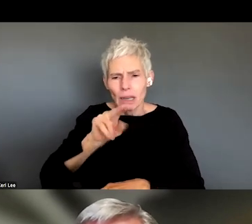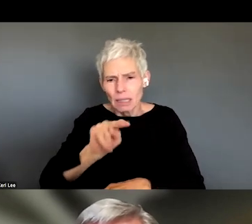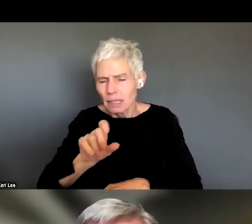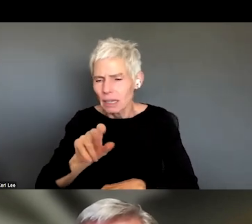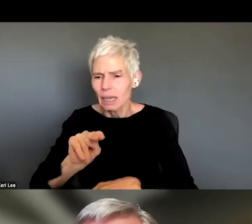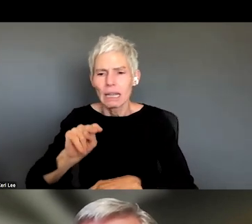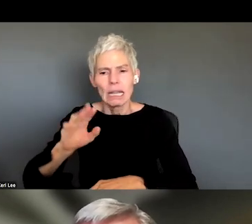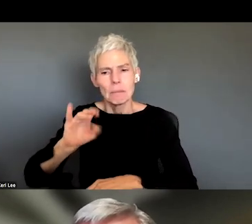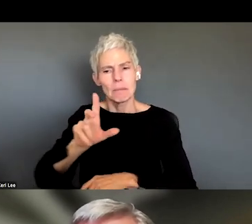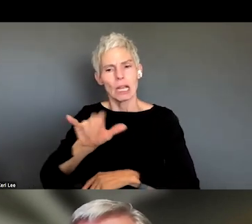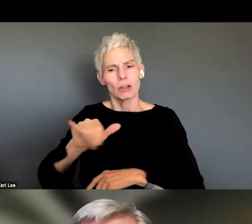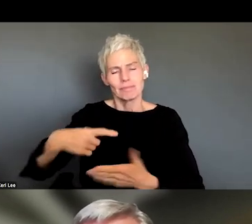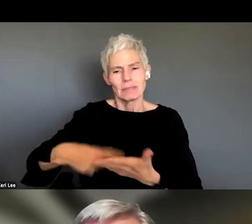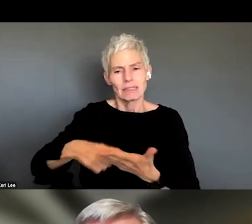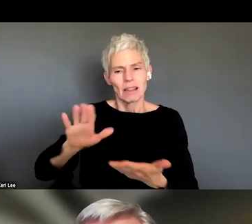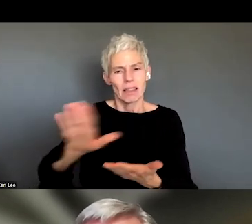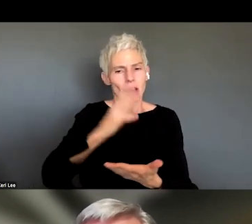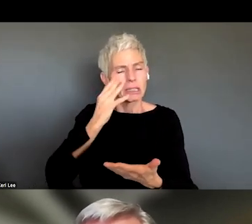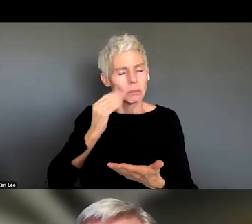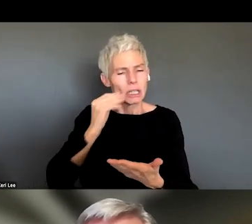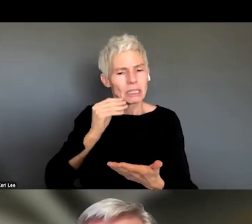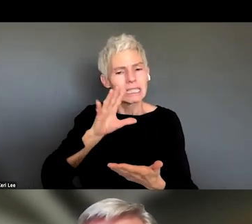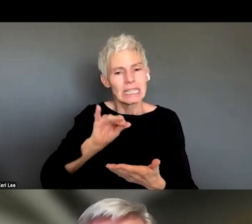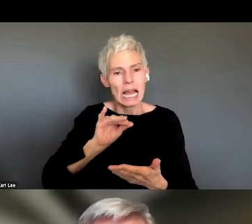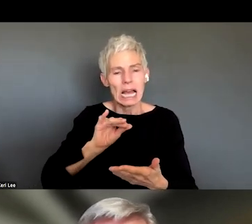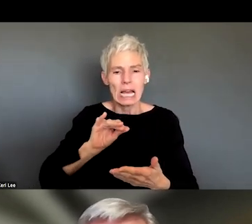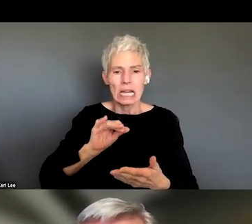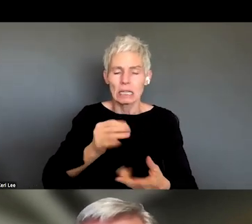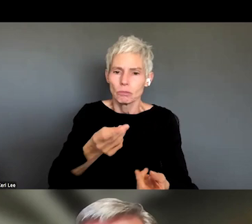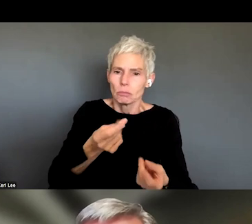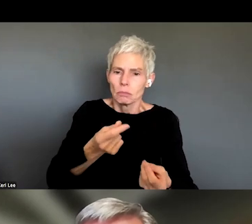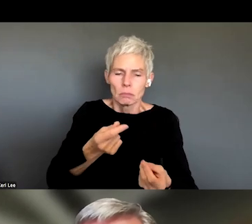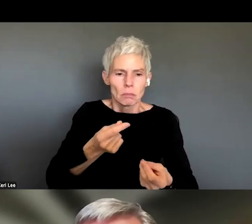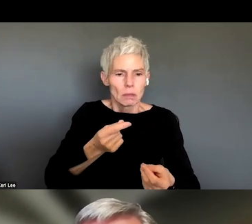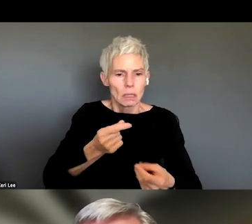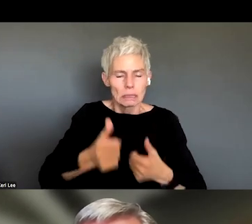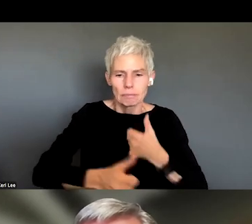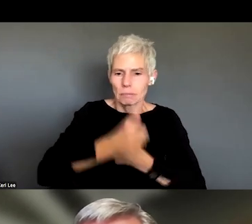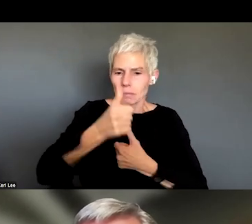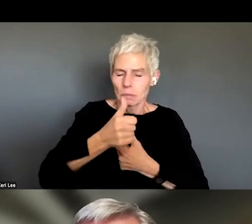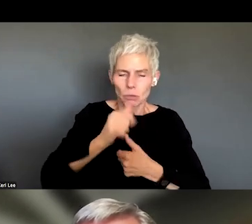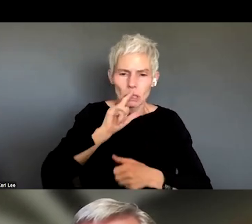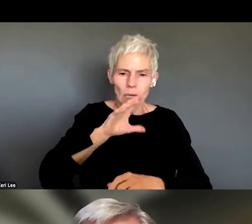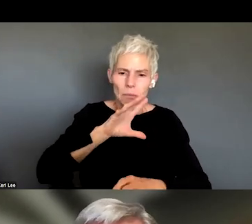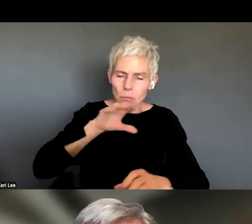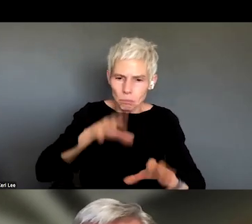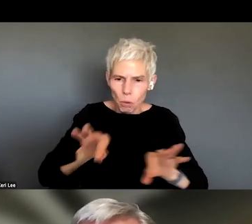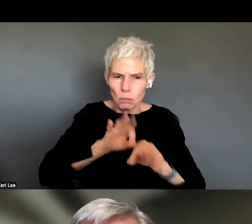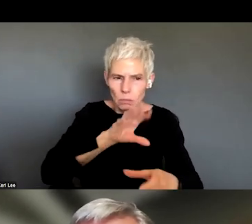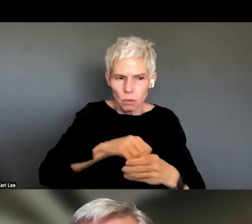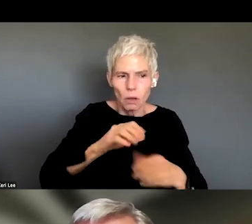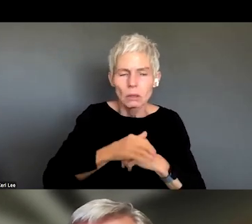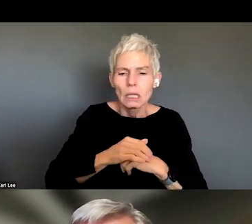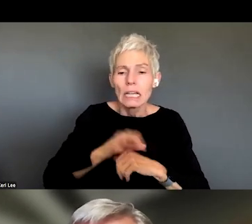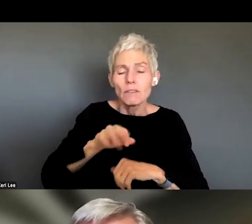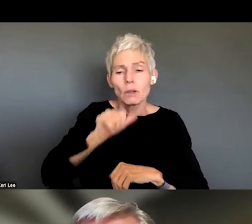this imminent risk is so important related to that work that we do. Check out Samsa's video if you didn't get to see it in pre-show, and it's linked in